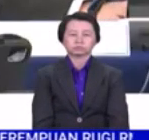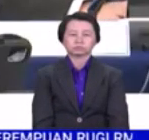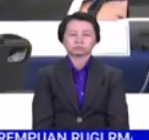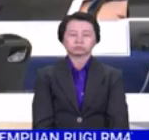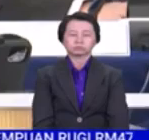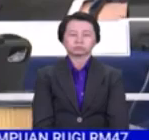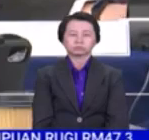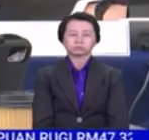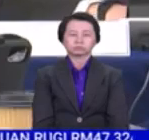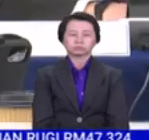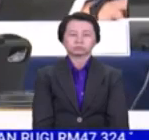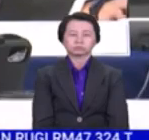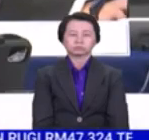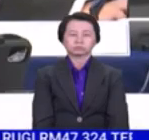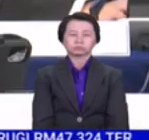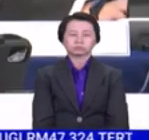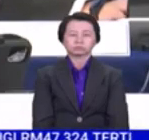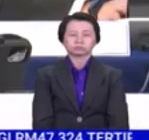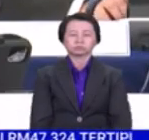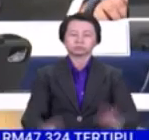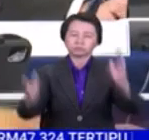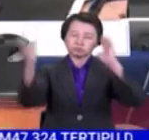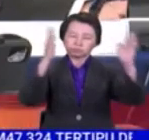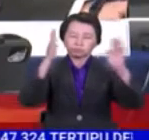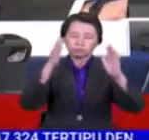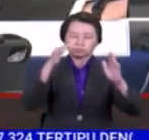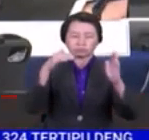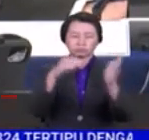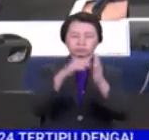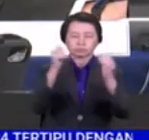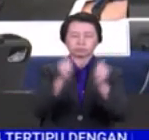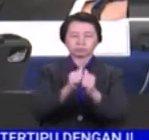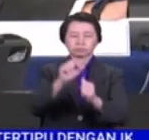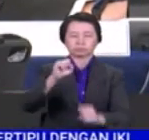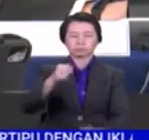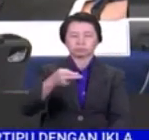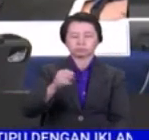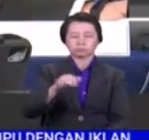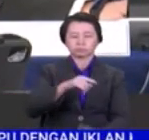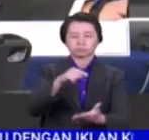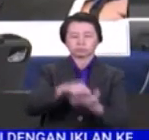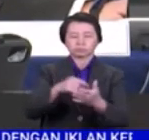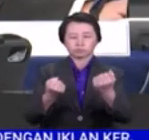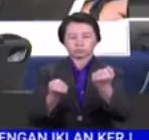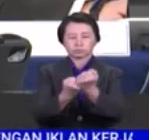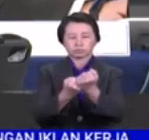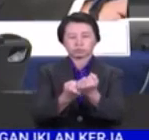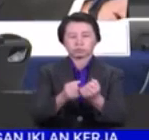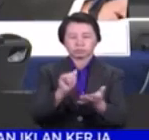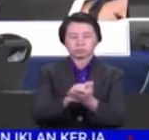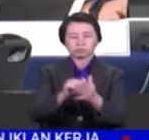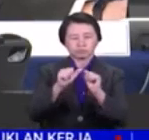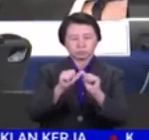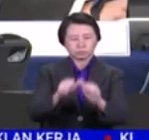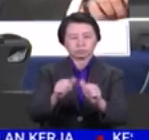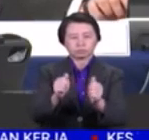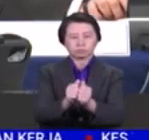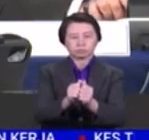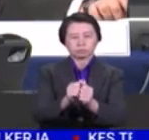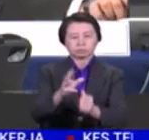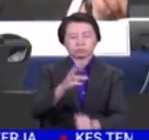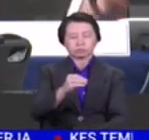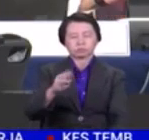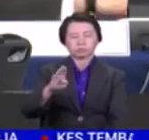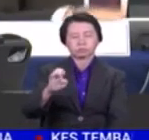Malaysia's external position remains resilient against external shocks. This is supported by one, a sustained current account